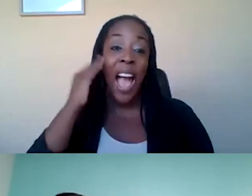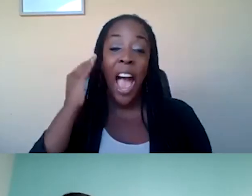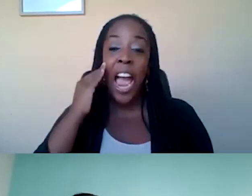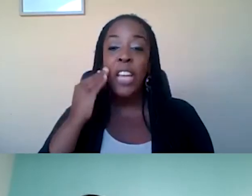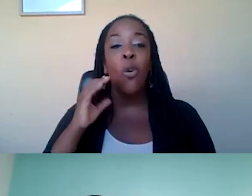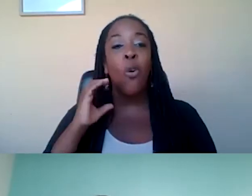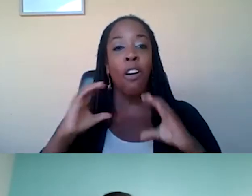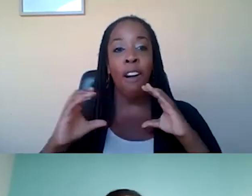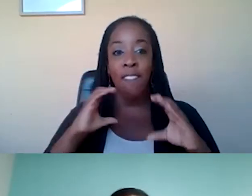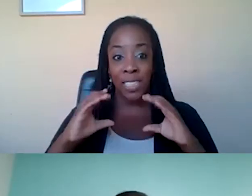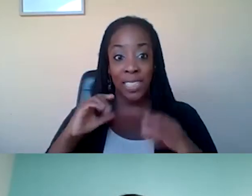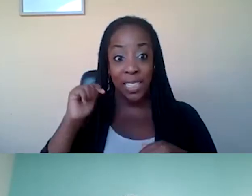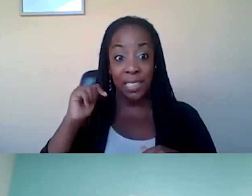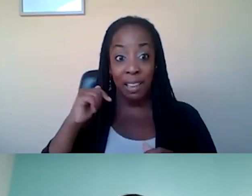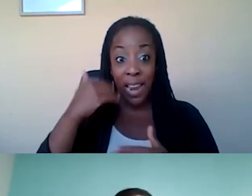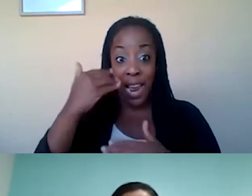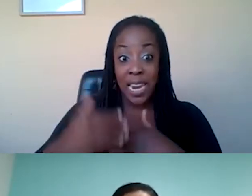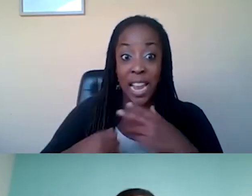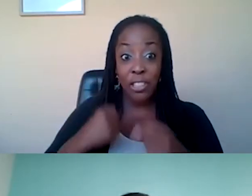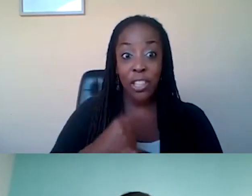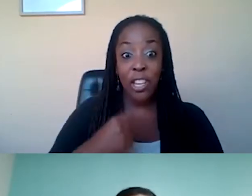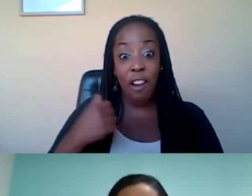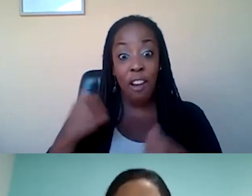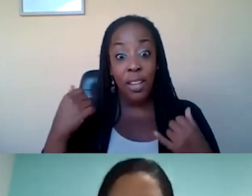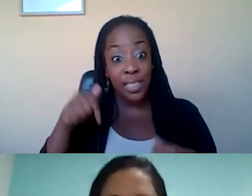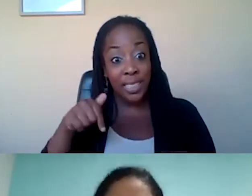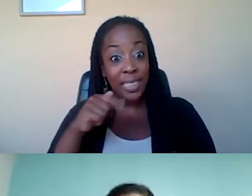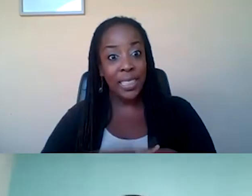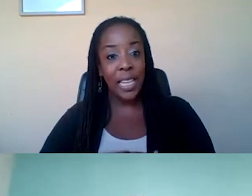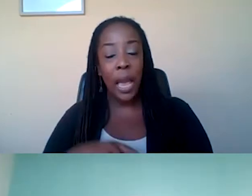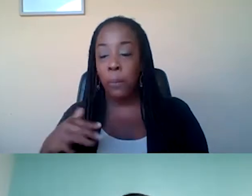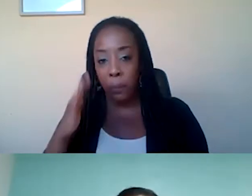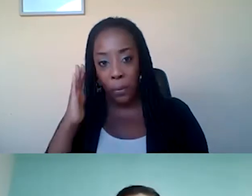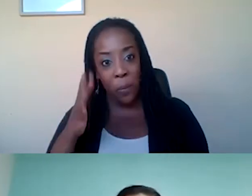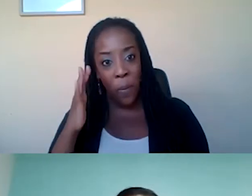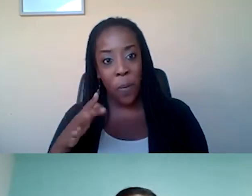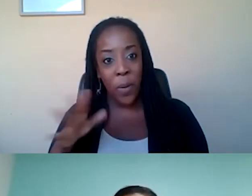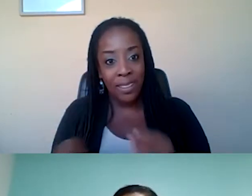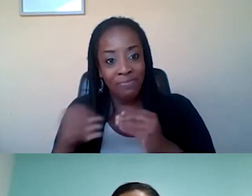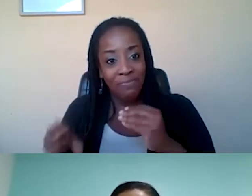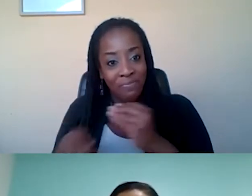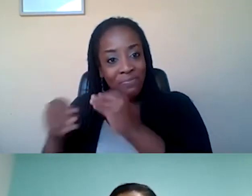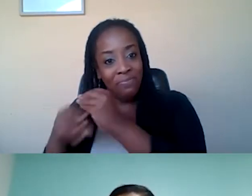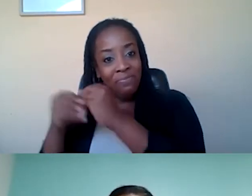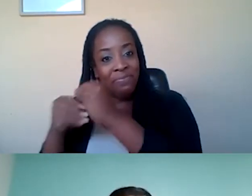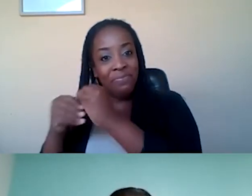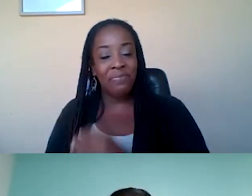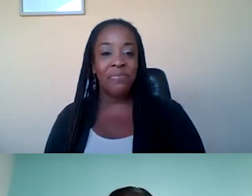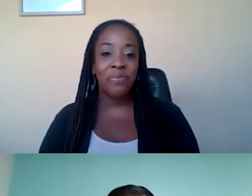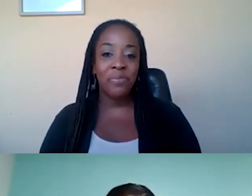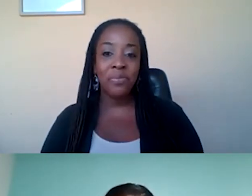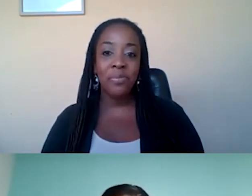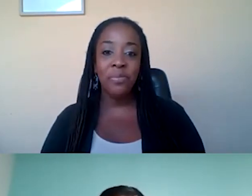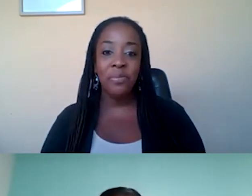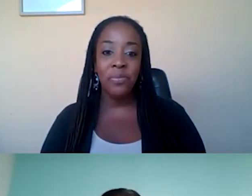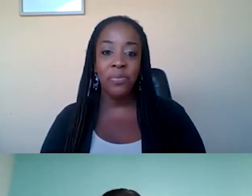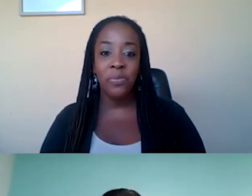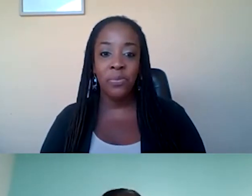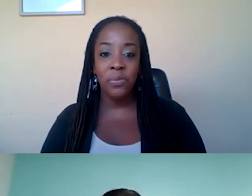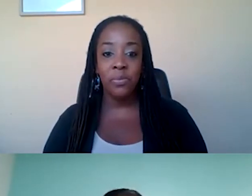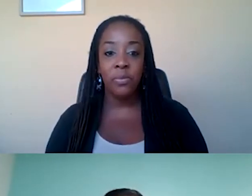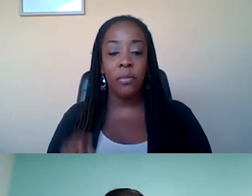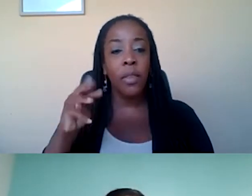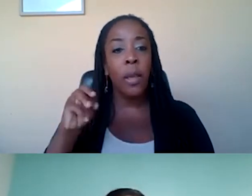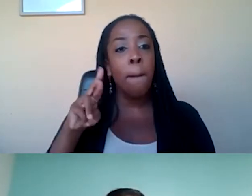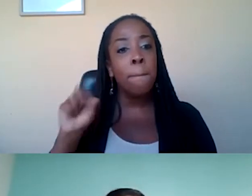this time will add those things. Okay. Mrs. Jennings, you've given us